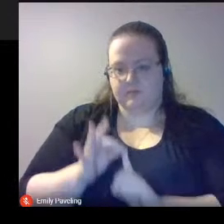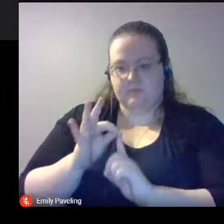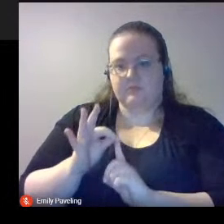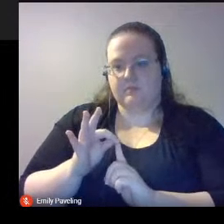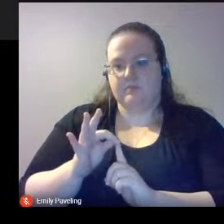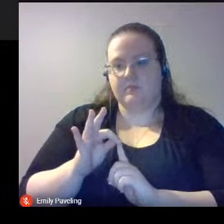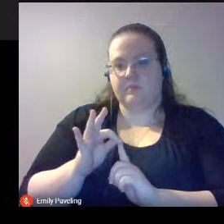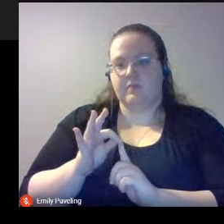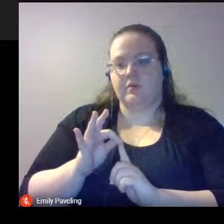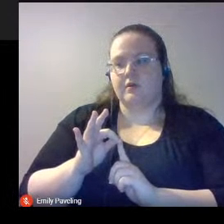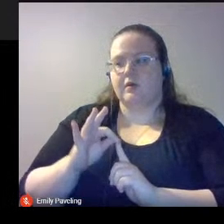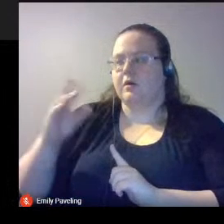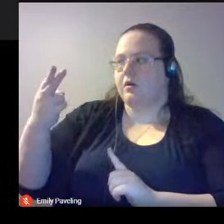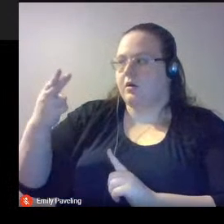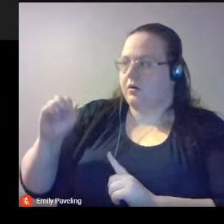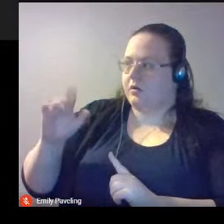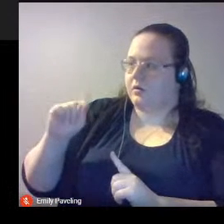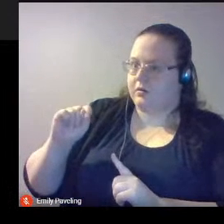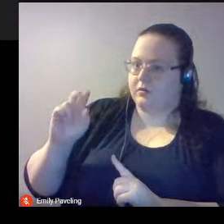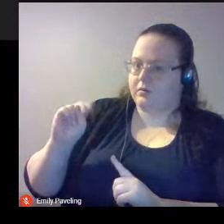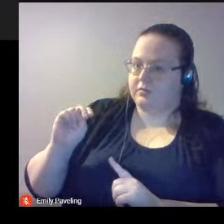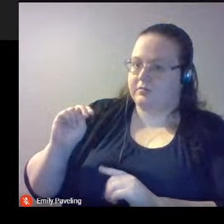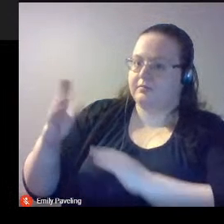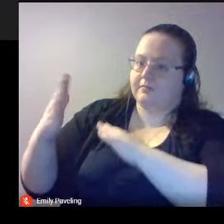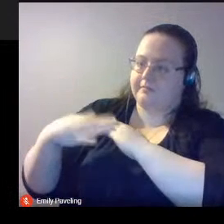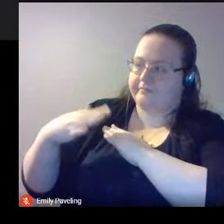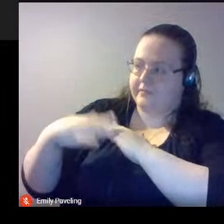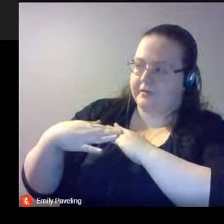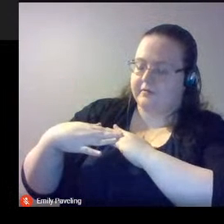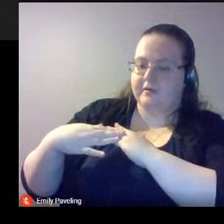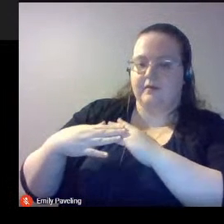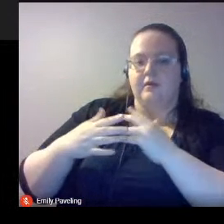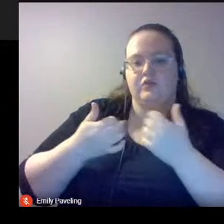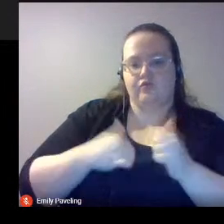and information for families.